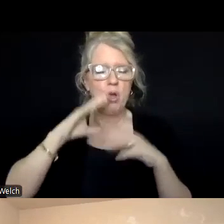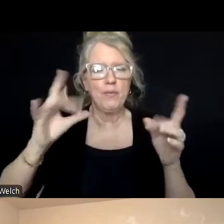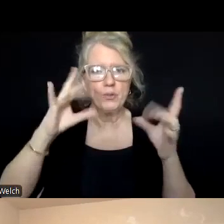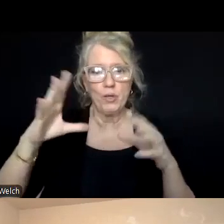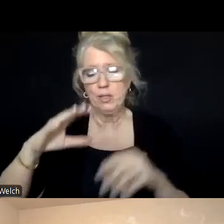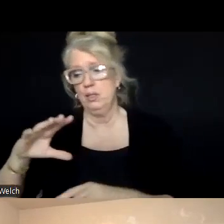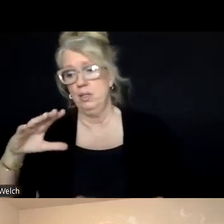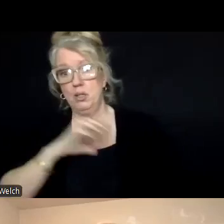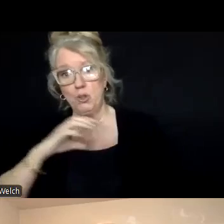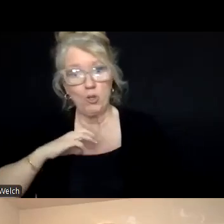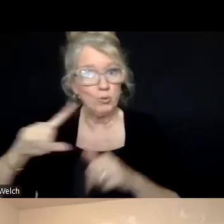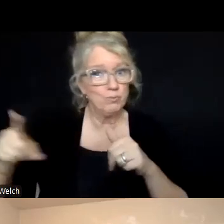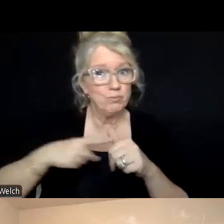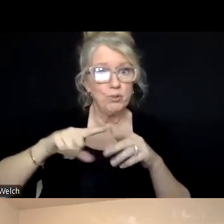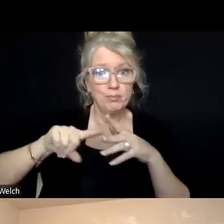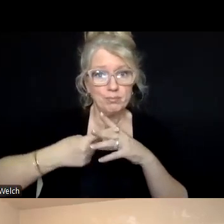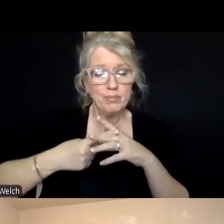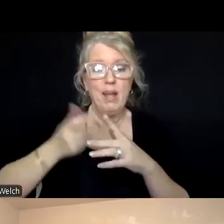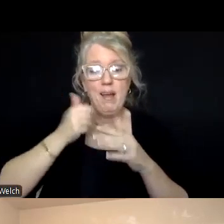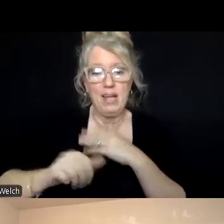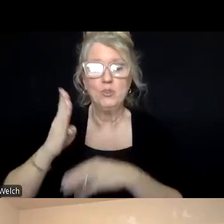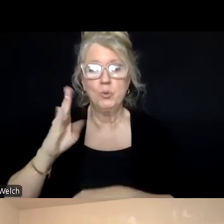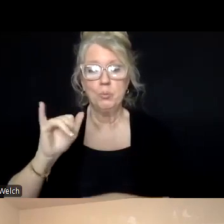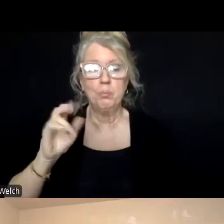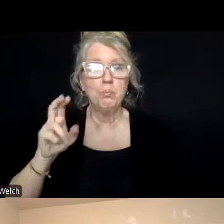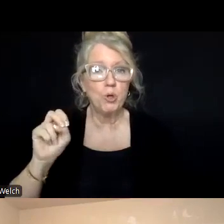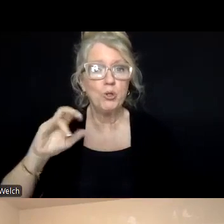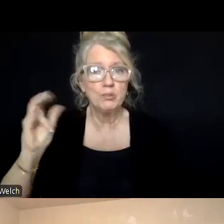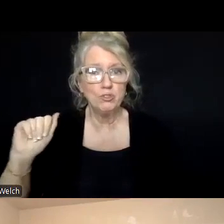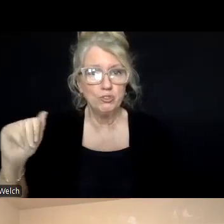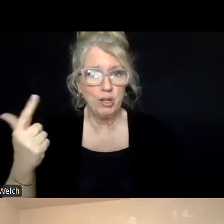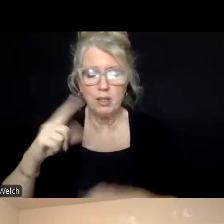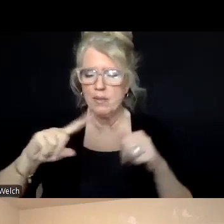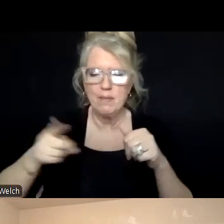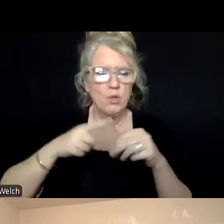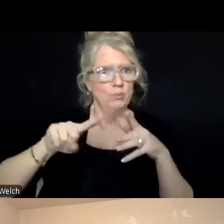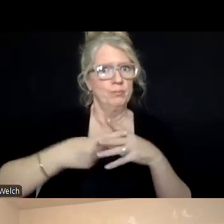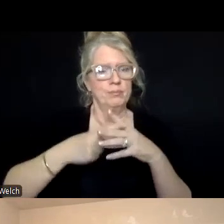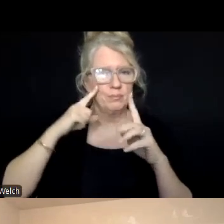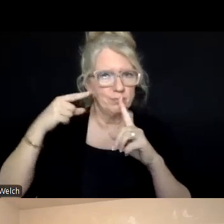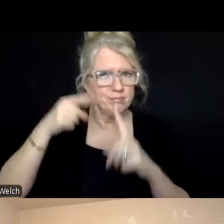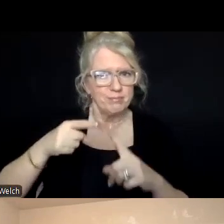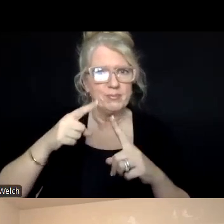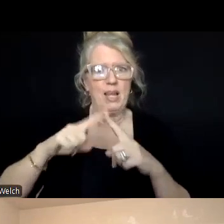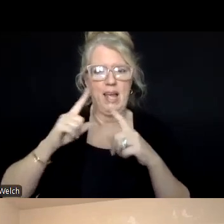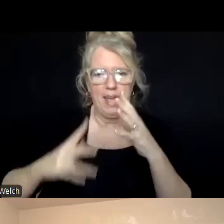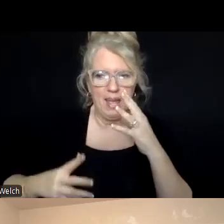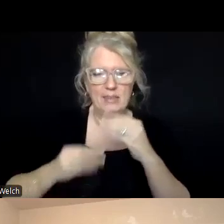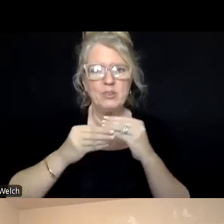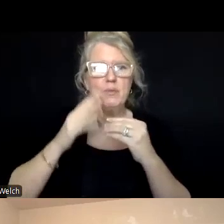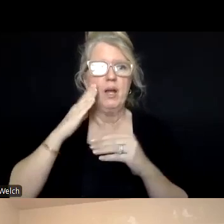Congress created it as a part of Byrne JAG, they also funded it specifically and additionally